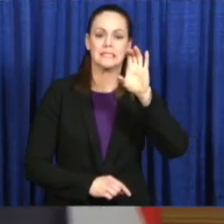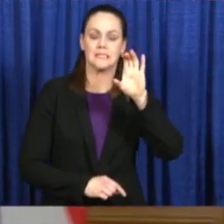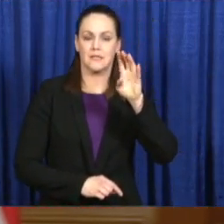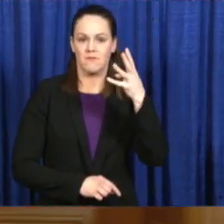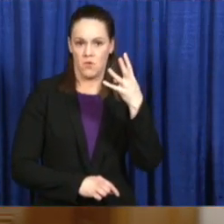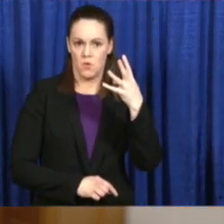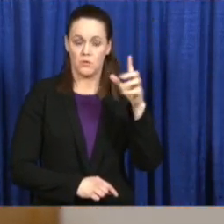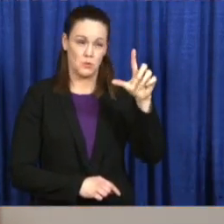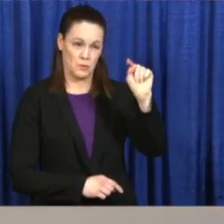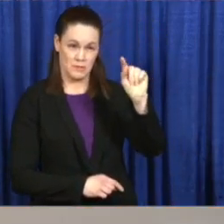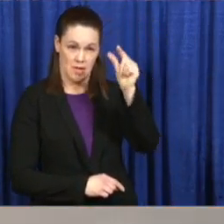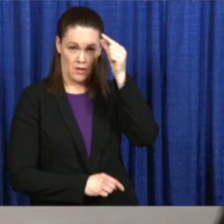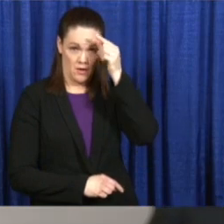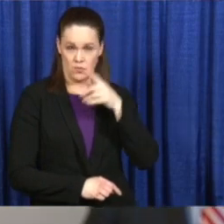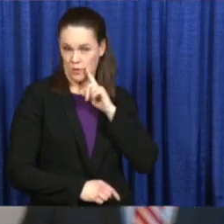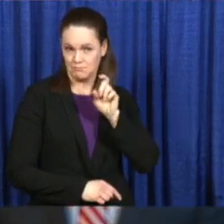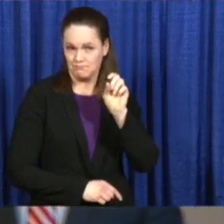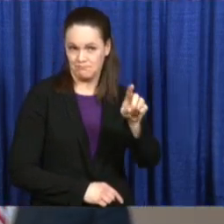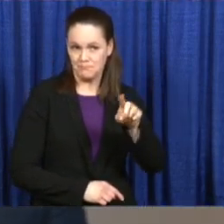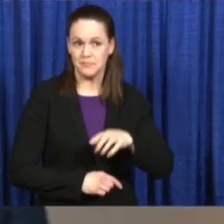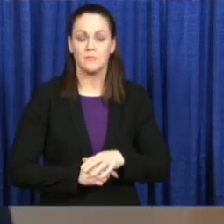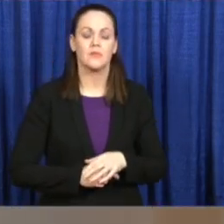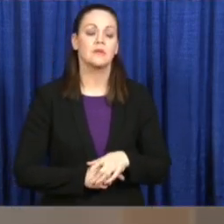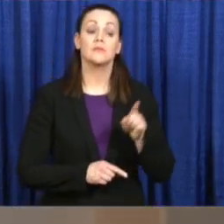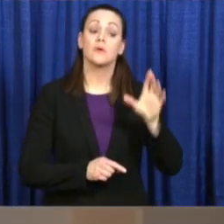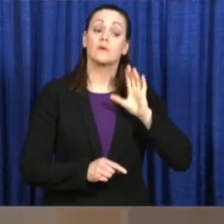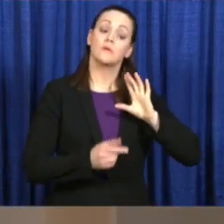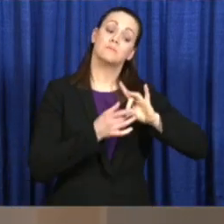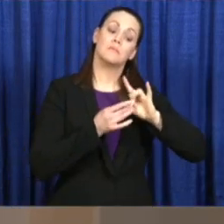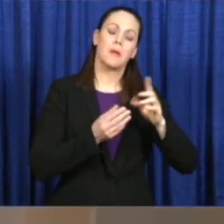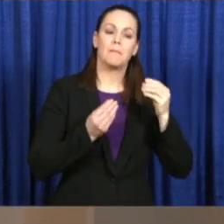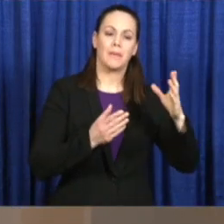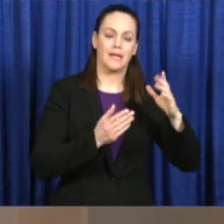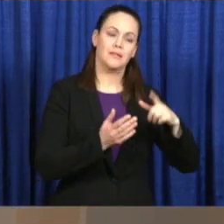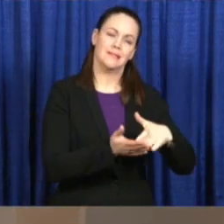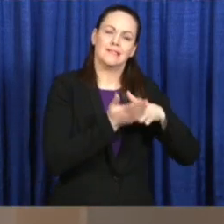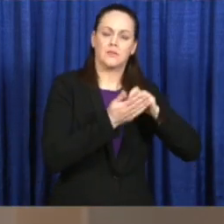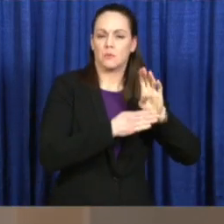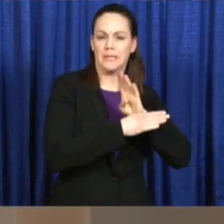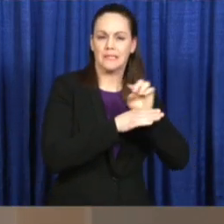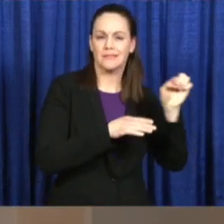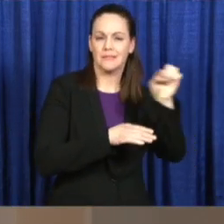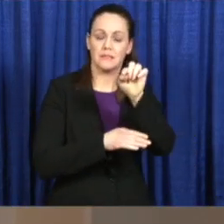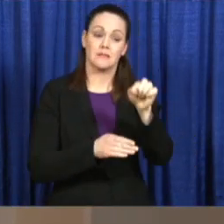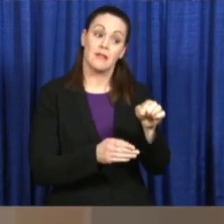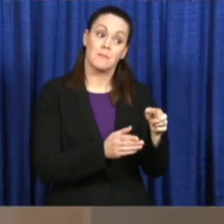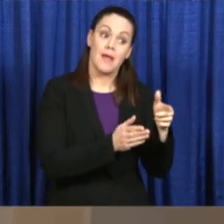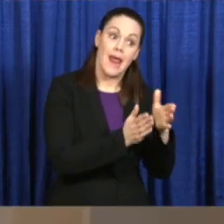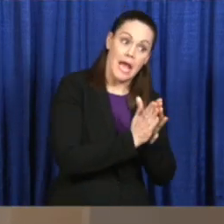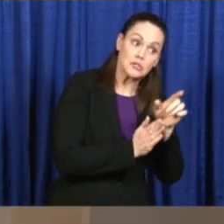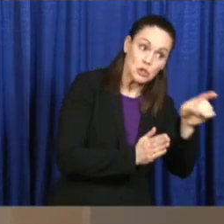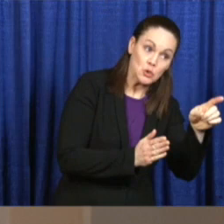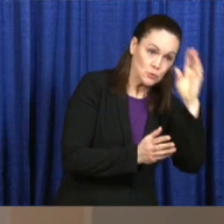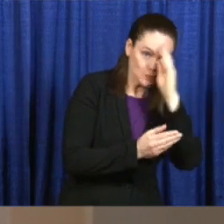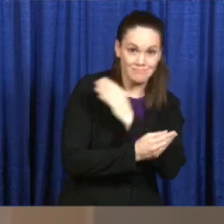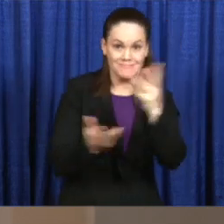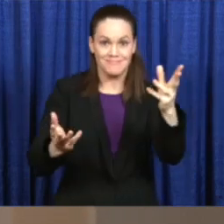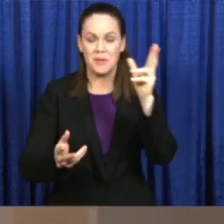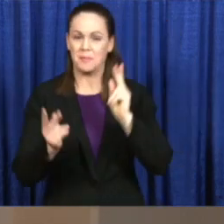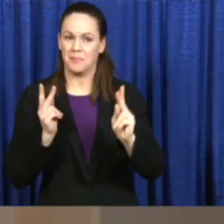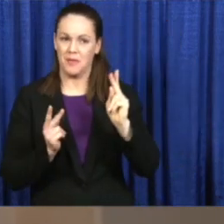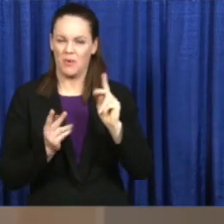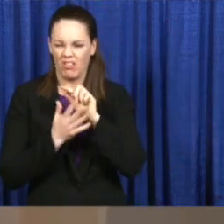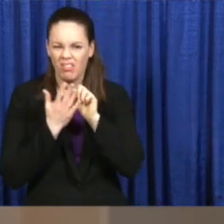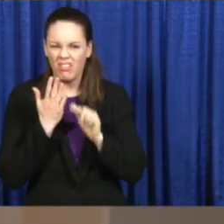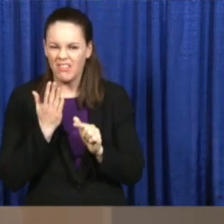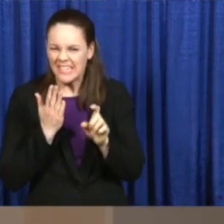So earlier you mentioned how a lot of retailers or essential stores have been asking certain things they wanted you to ask to get that message out to the people. Some other